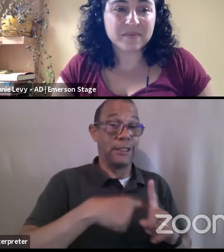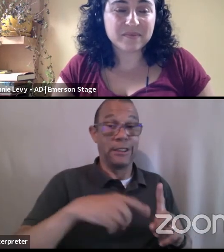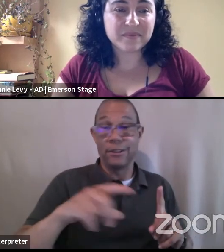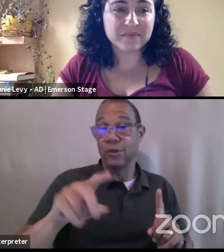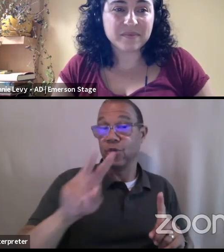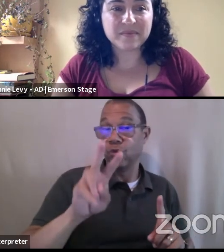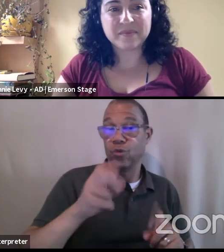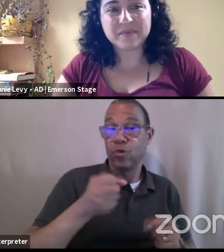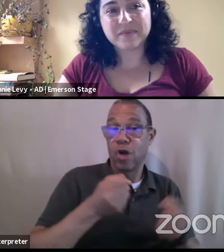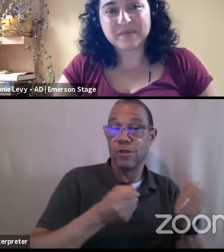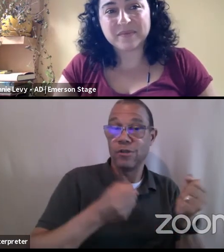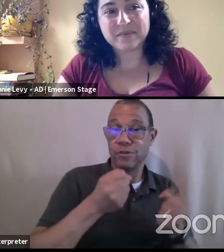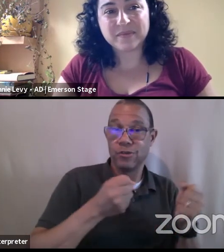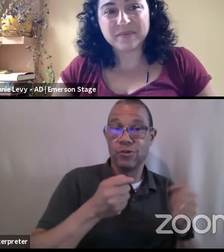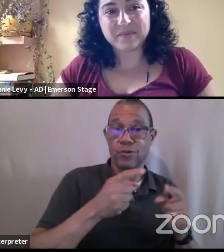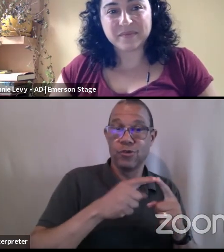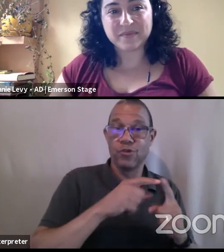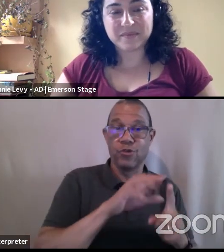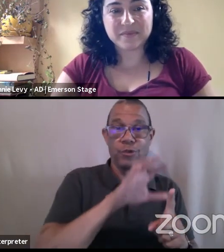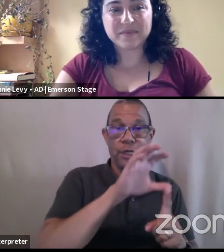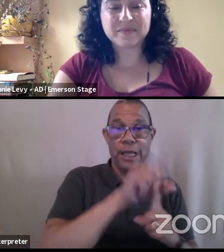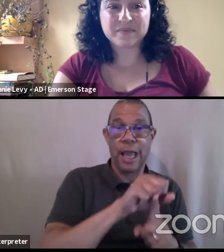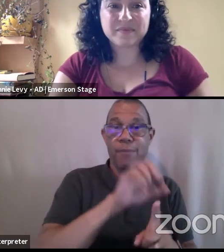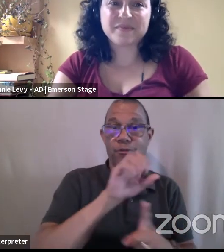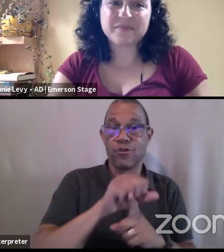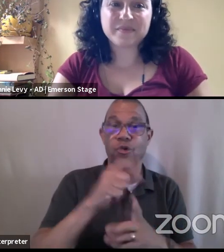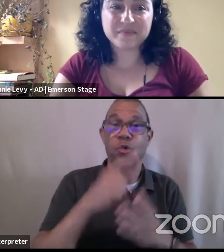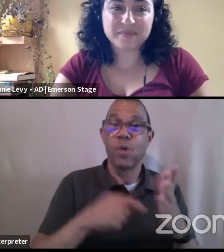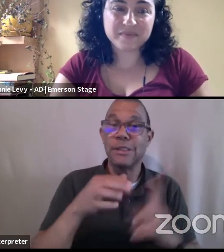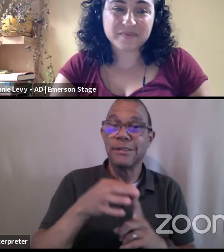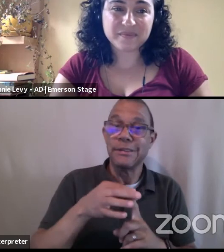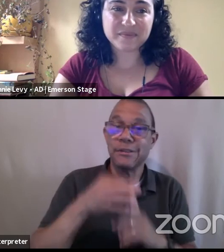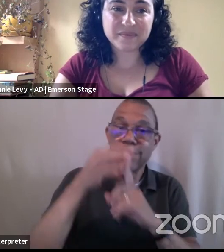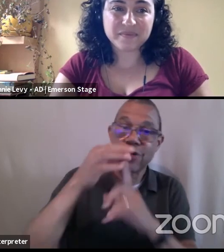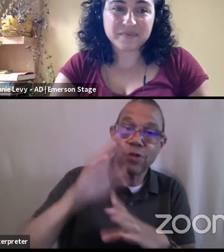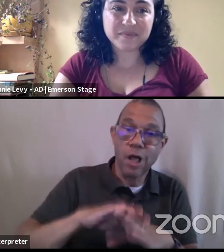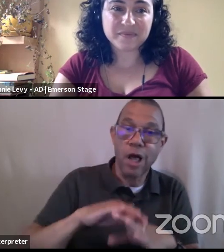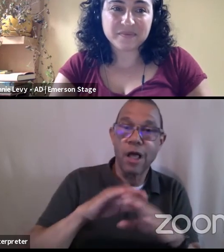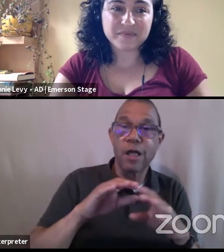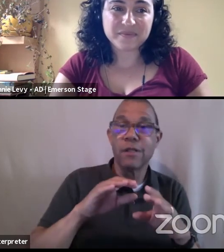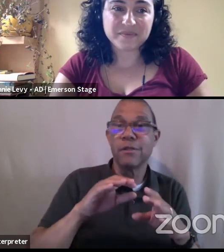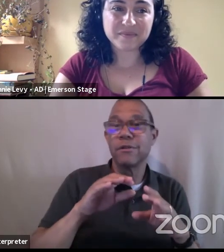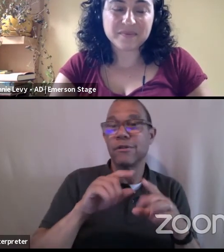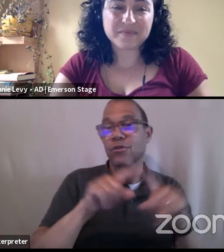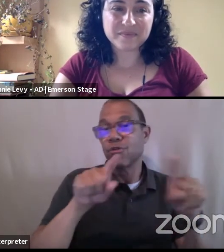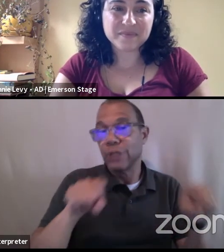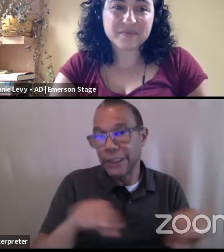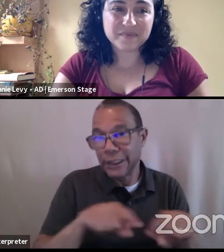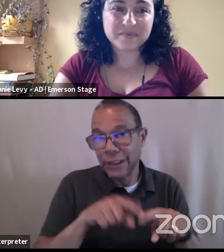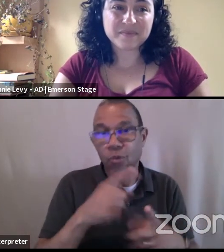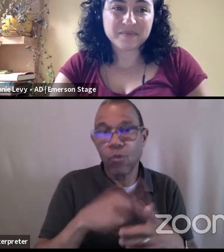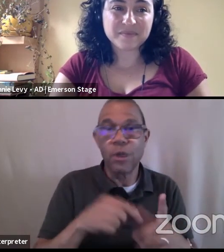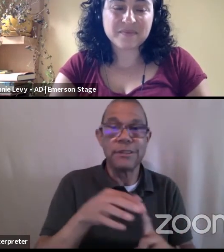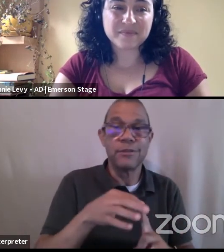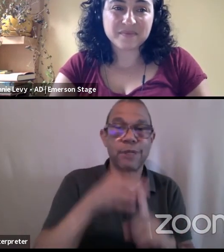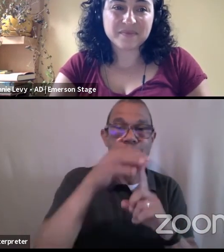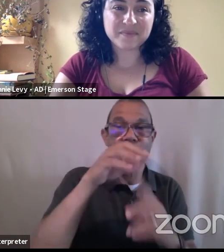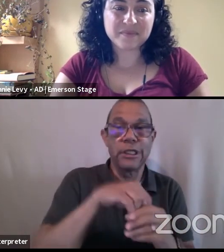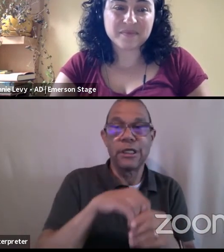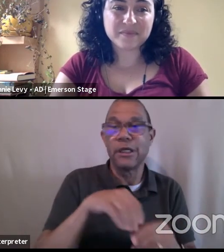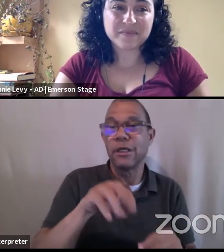uh to capture what's uh special on the street and what's special uh uh in wuhan and we really